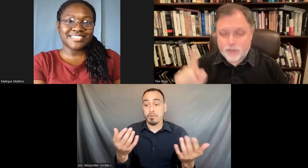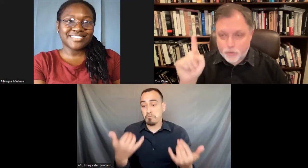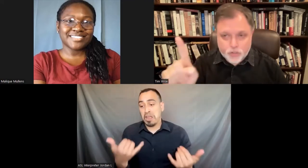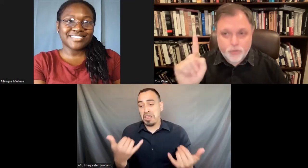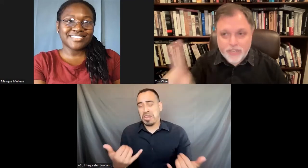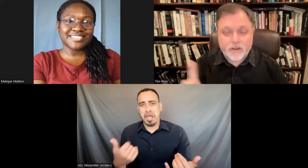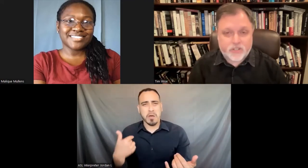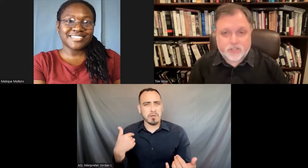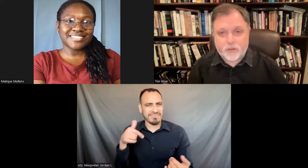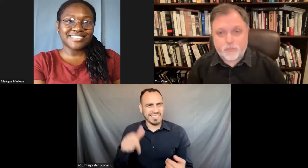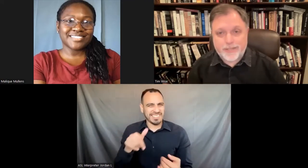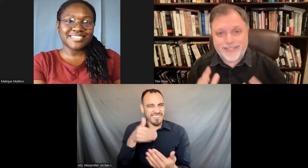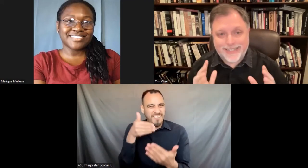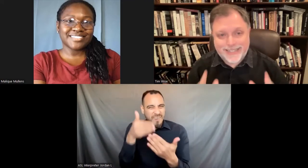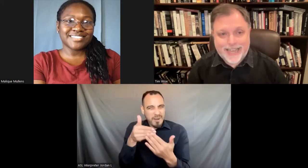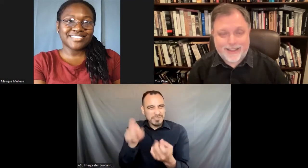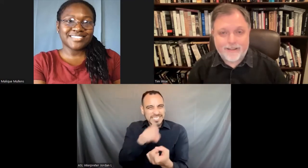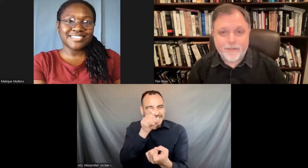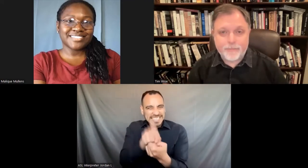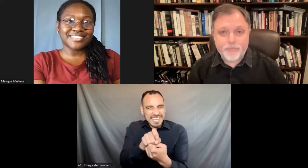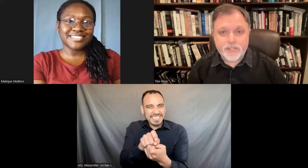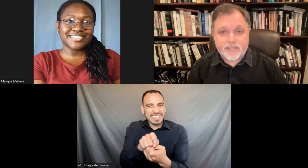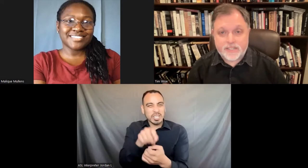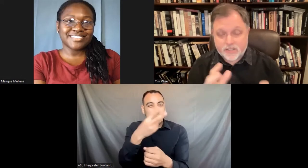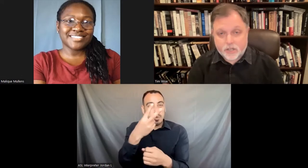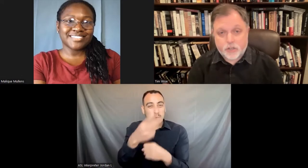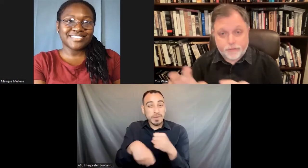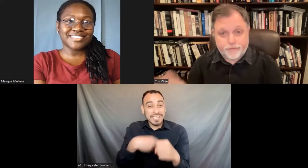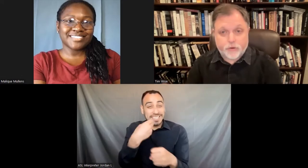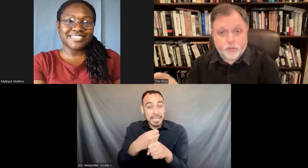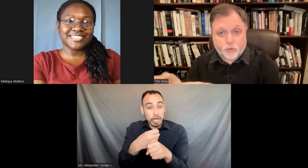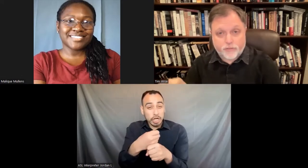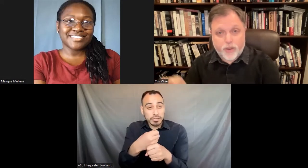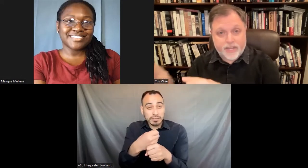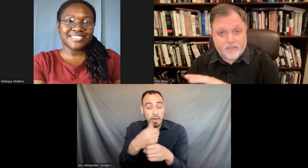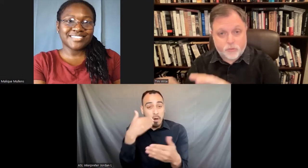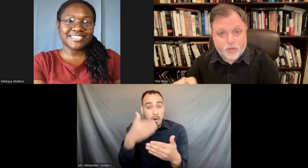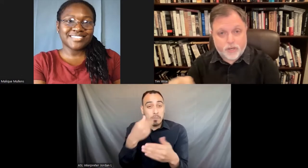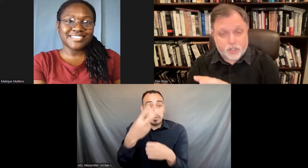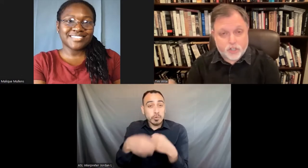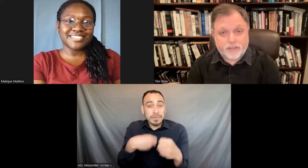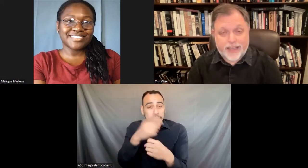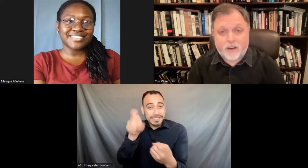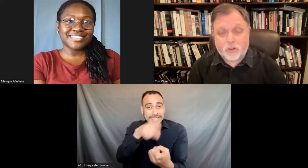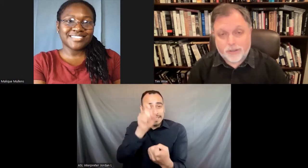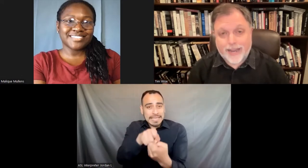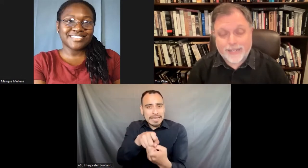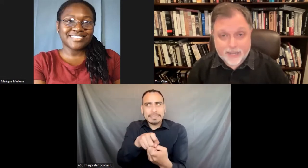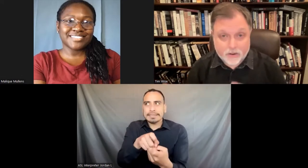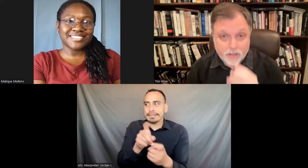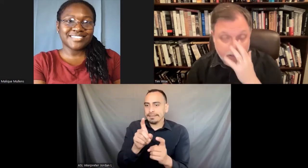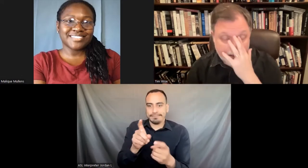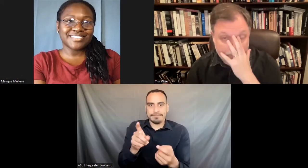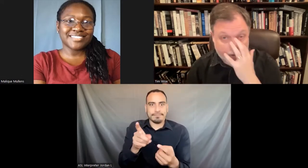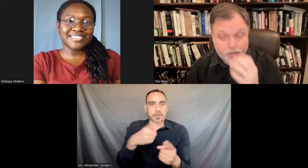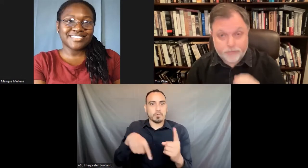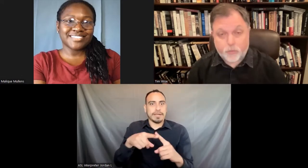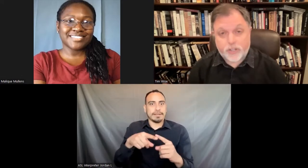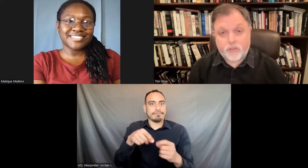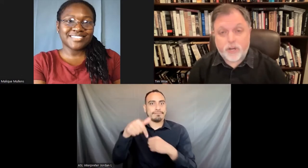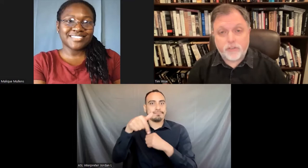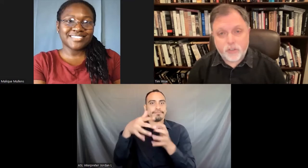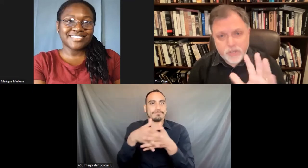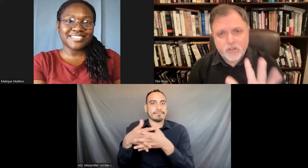to the two years, excuse me, to the day since this country first sort of went into a shutdown or lockdown in March